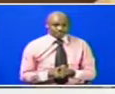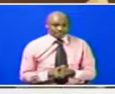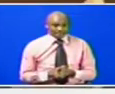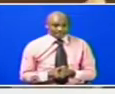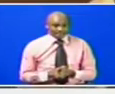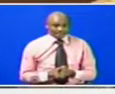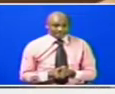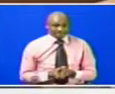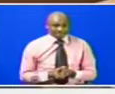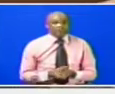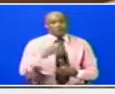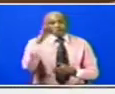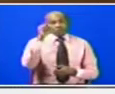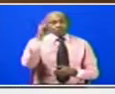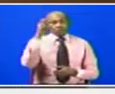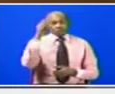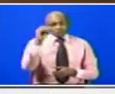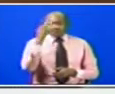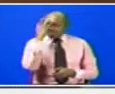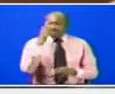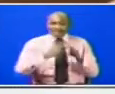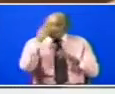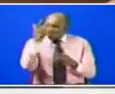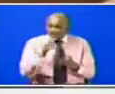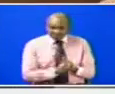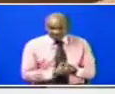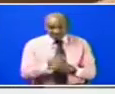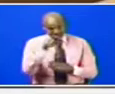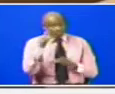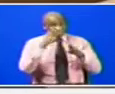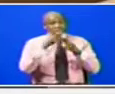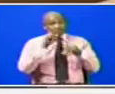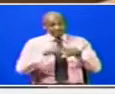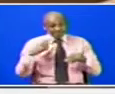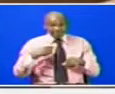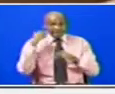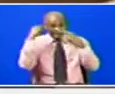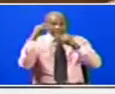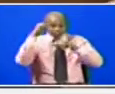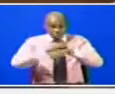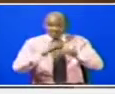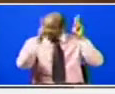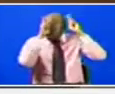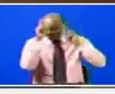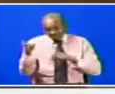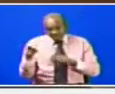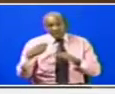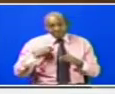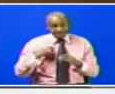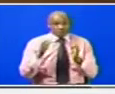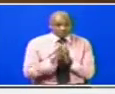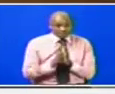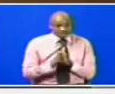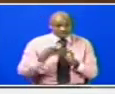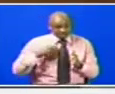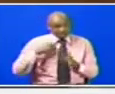called Fonto? Okay, Fonto. Okay. Fonto came about when I was still in high school in Kakamega. I used to